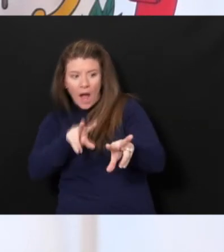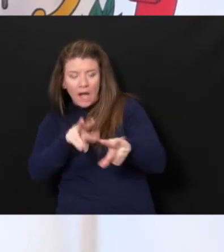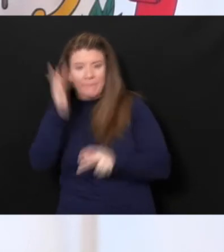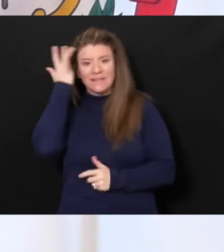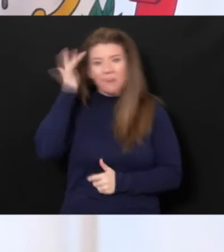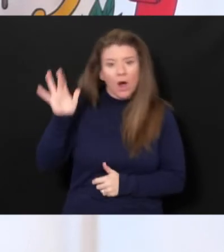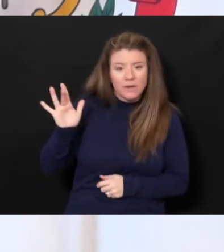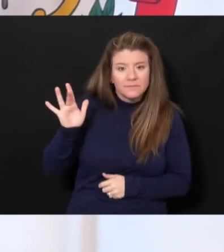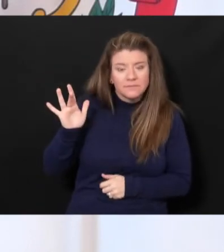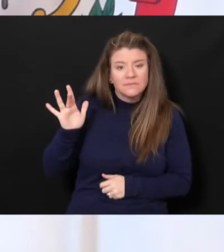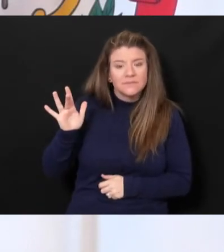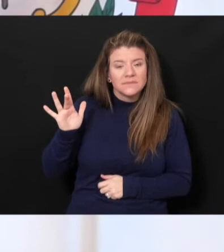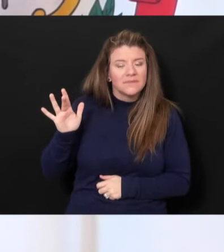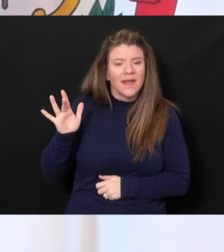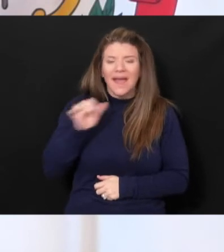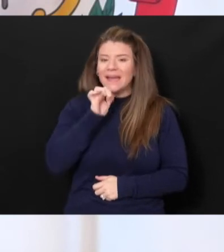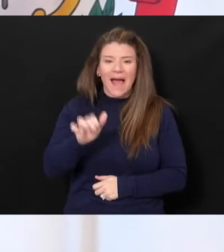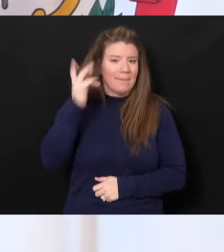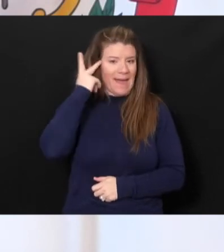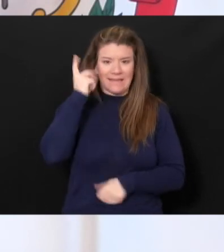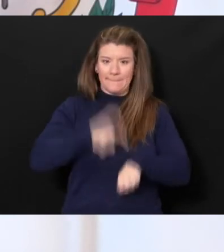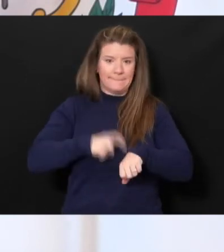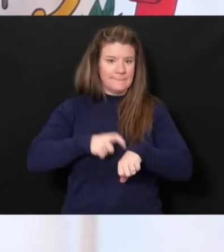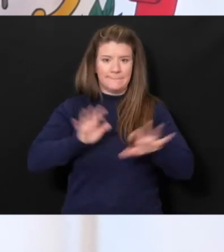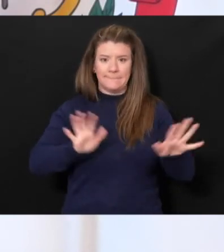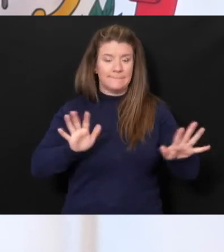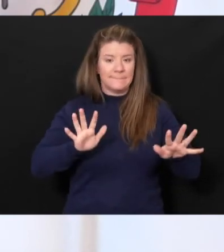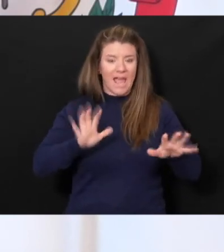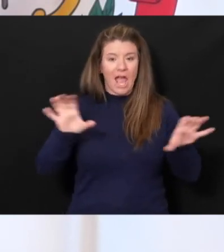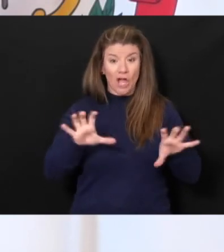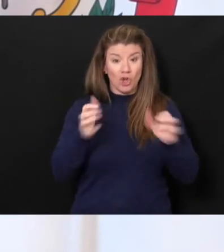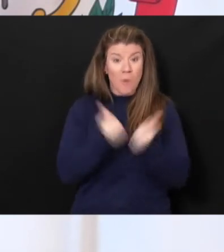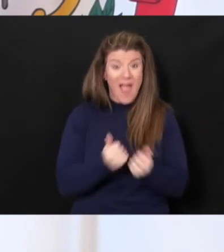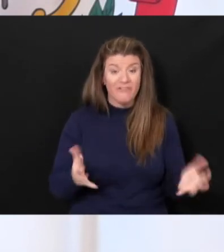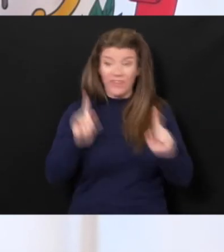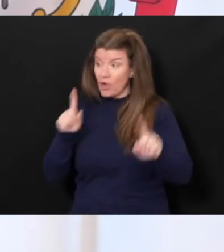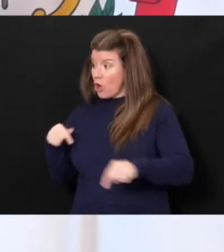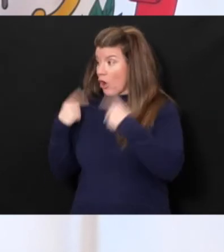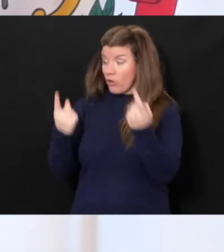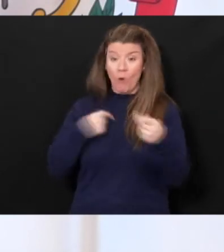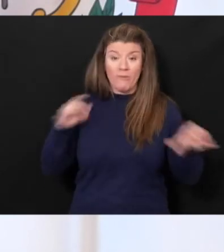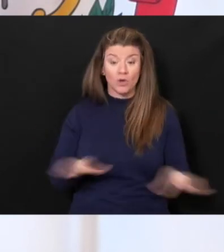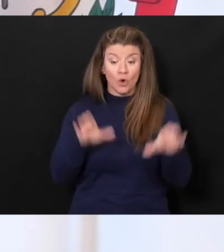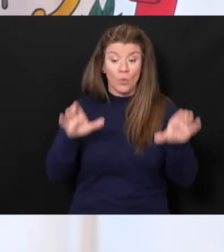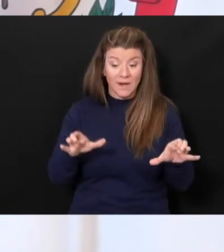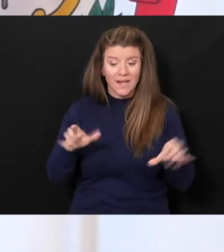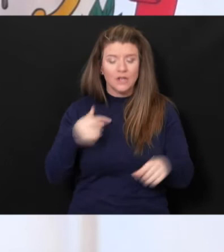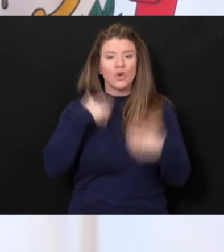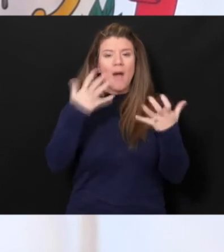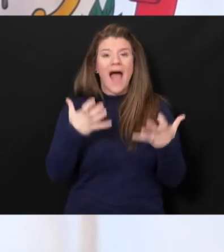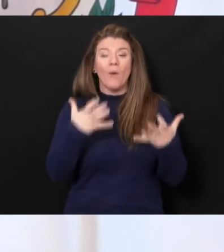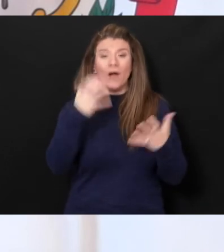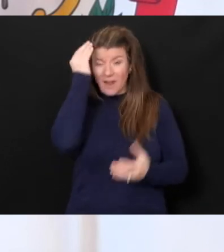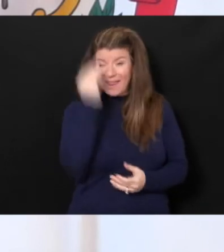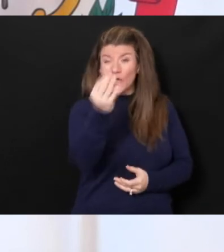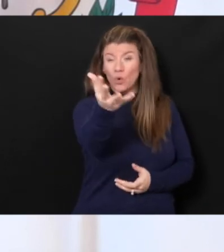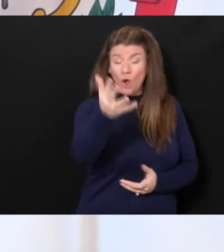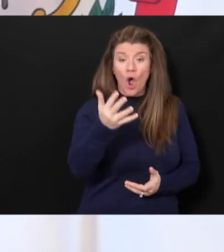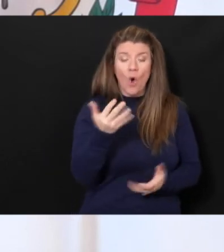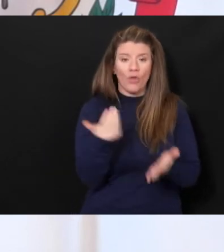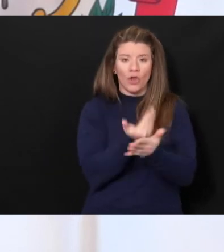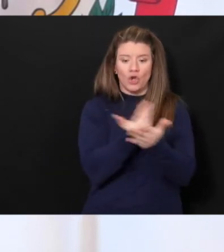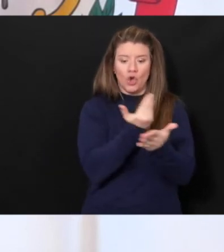smart, and absolutely don't panic, and do all the things that we've said all along. If I could just read that to you just 1